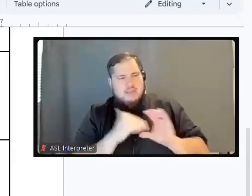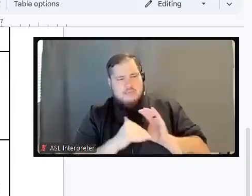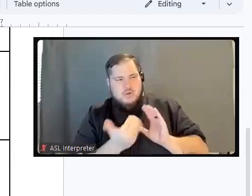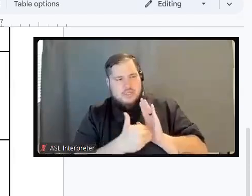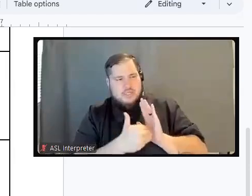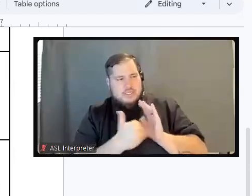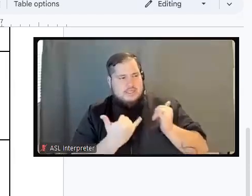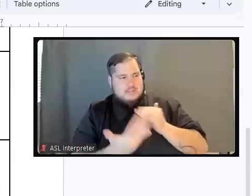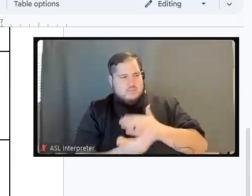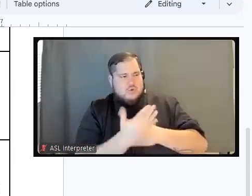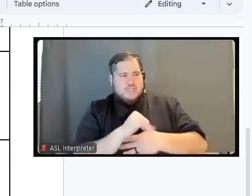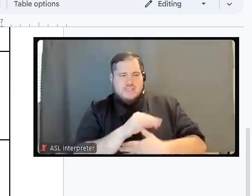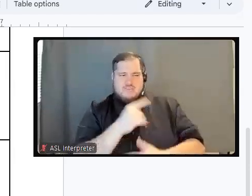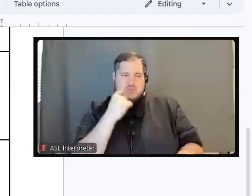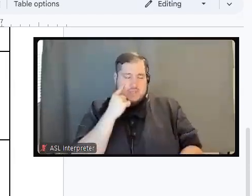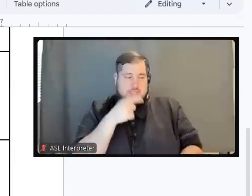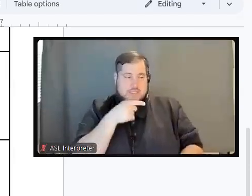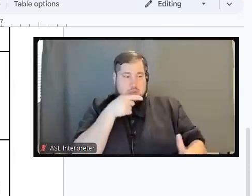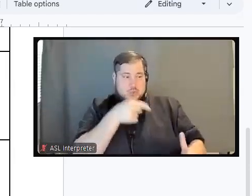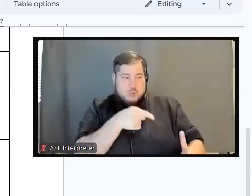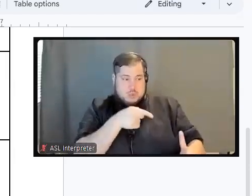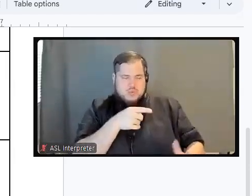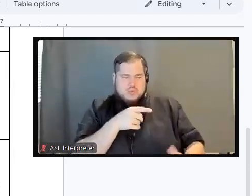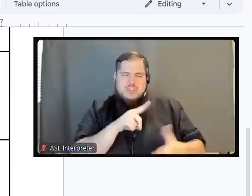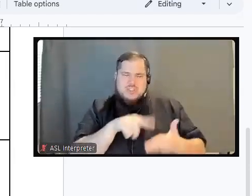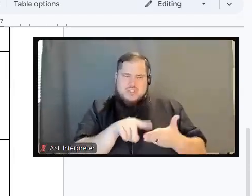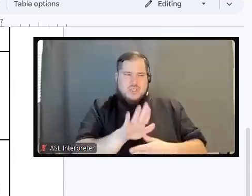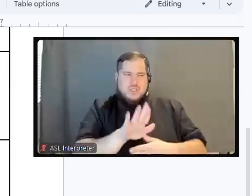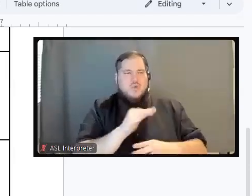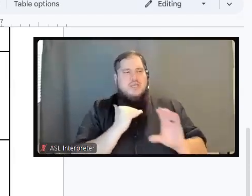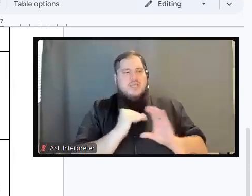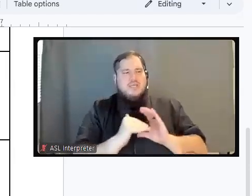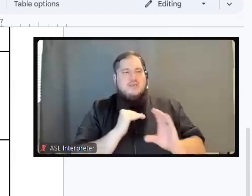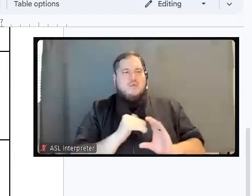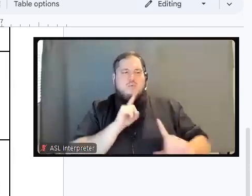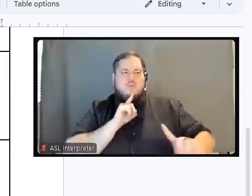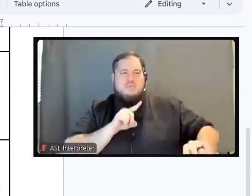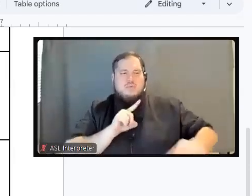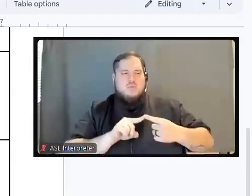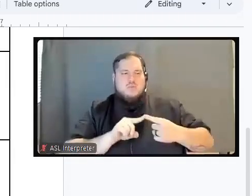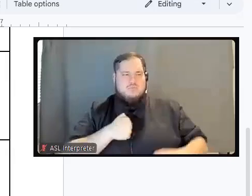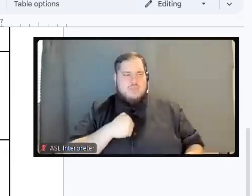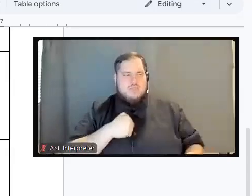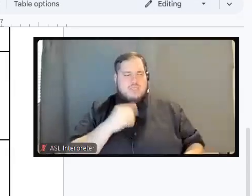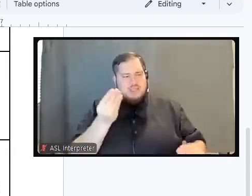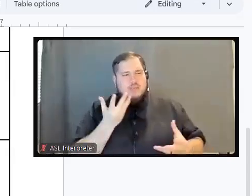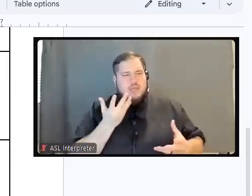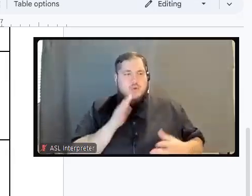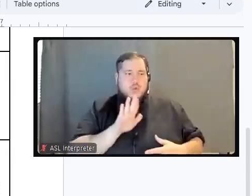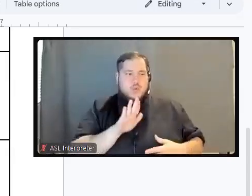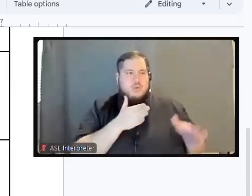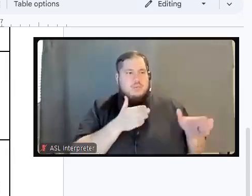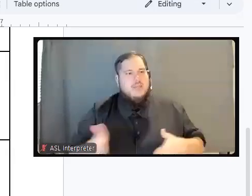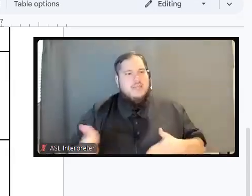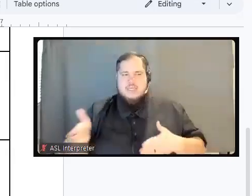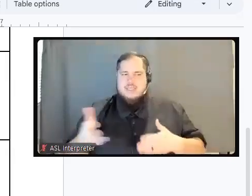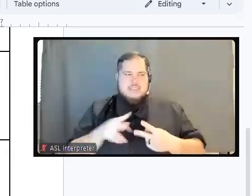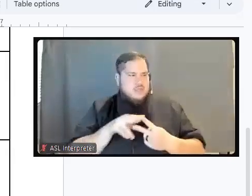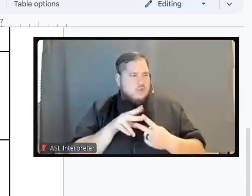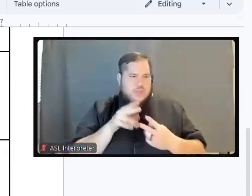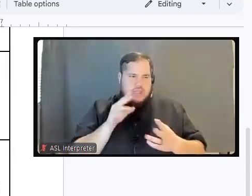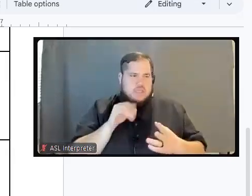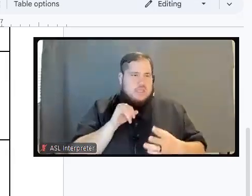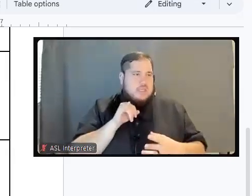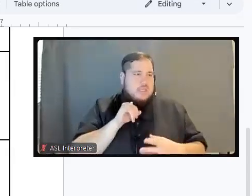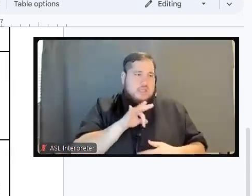if you think that might be you, if you could check your email and just respond to me, letting me know your plans either way,